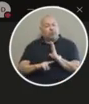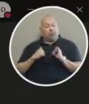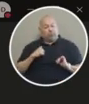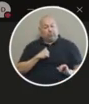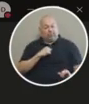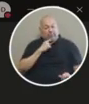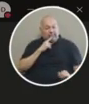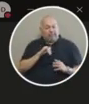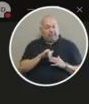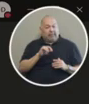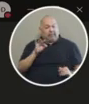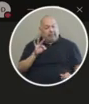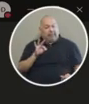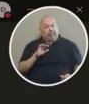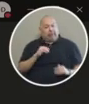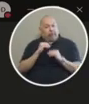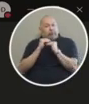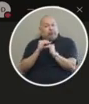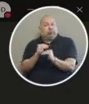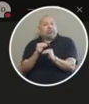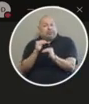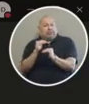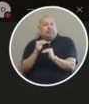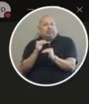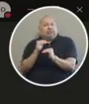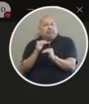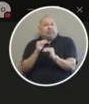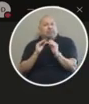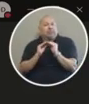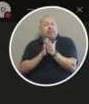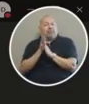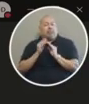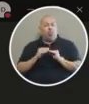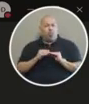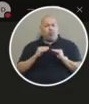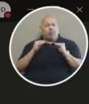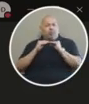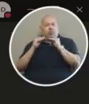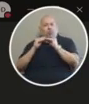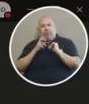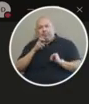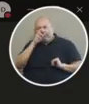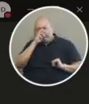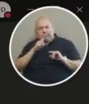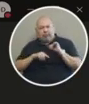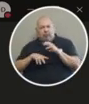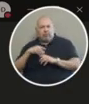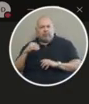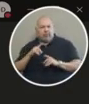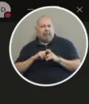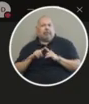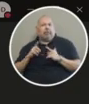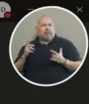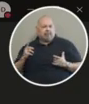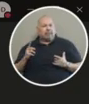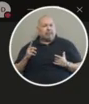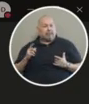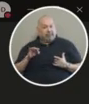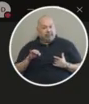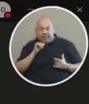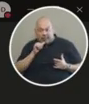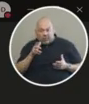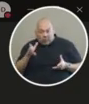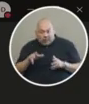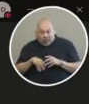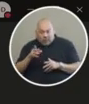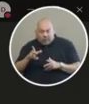are saying is if the restrictions get more demanding and they can't go out there, then if they're not